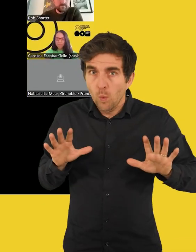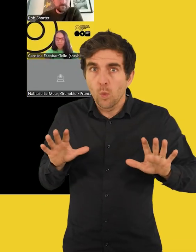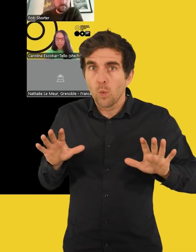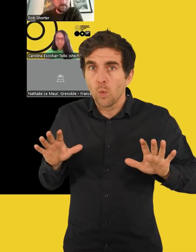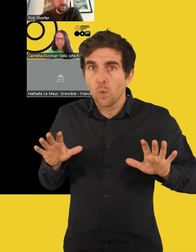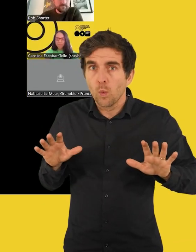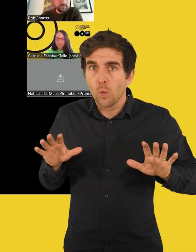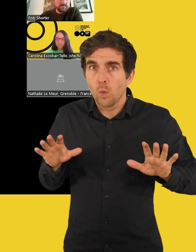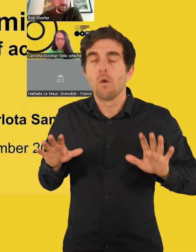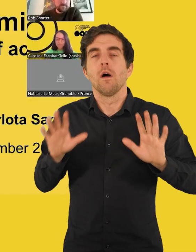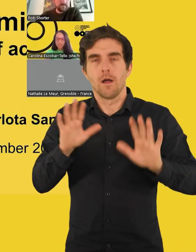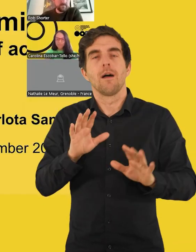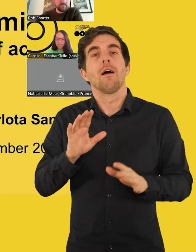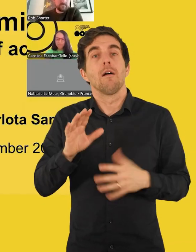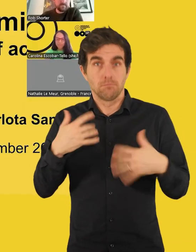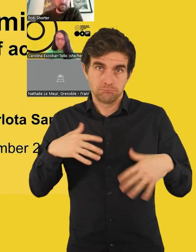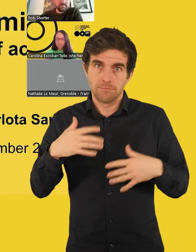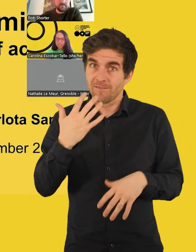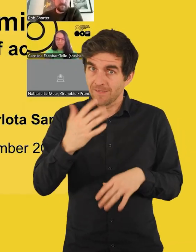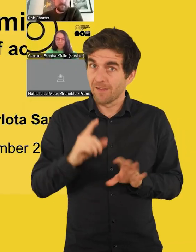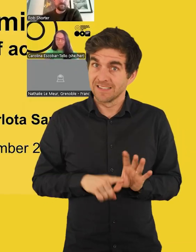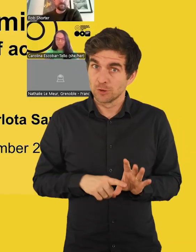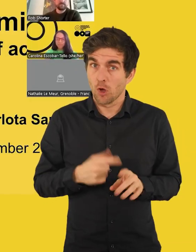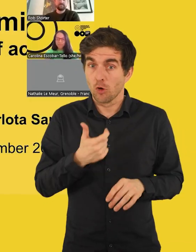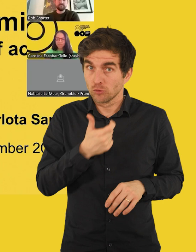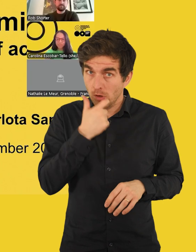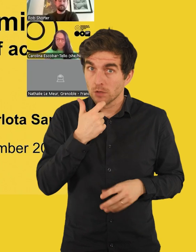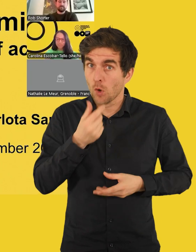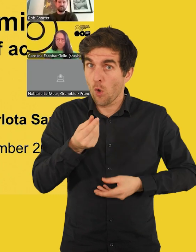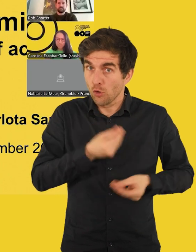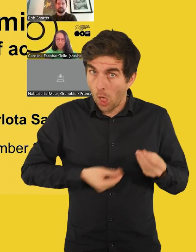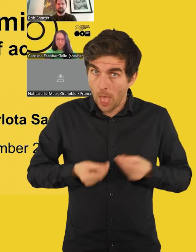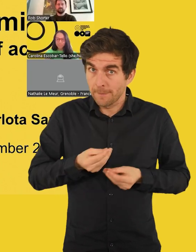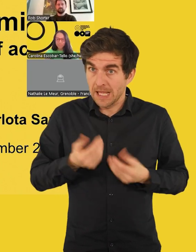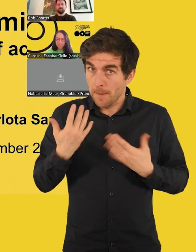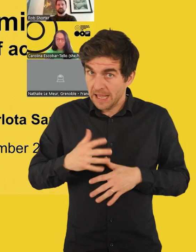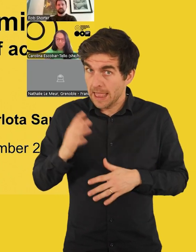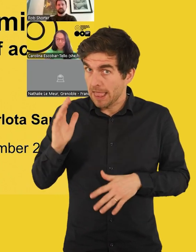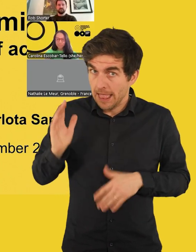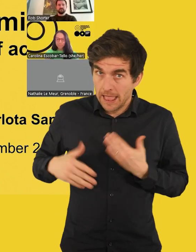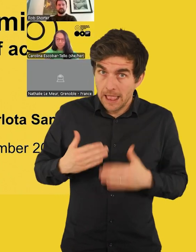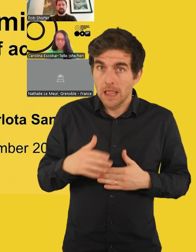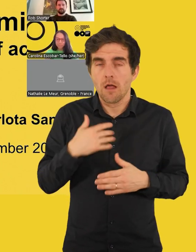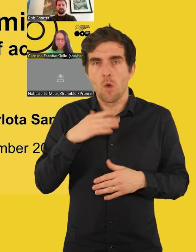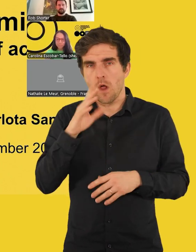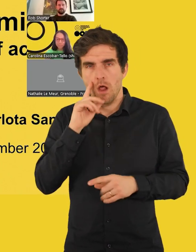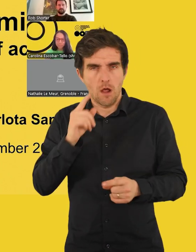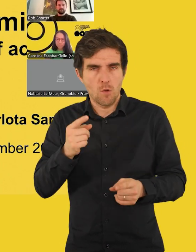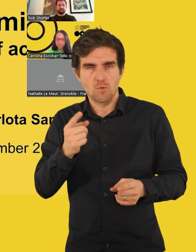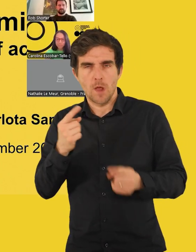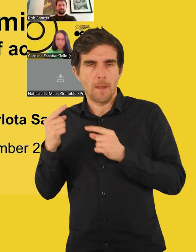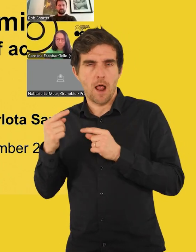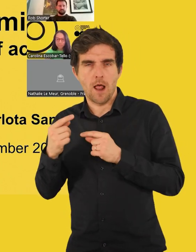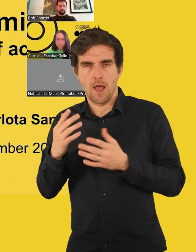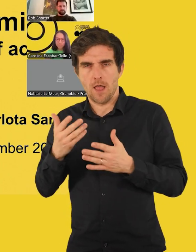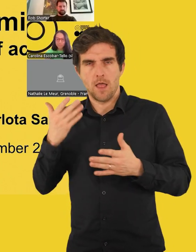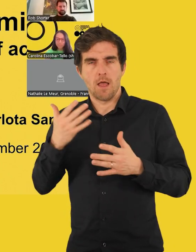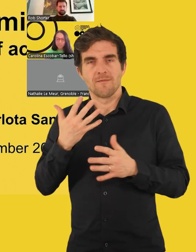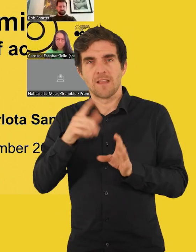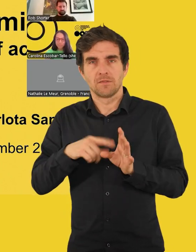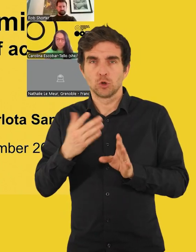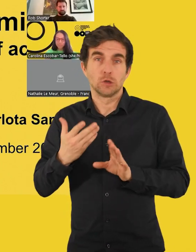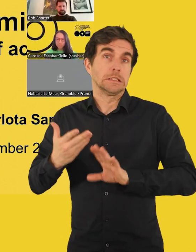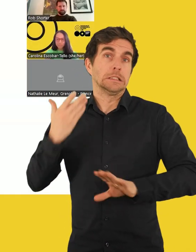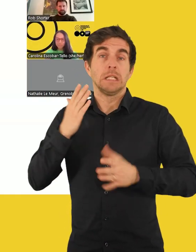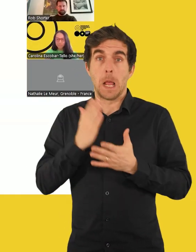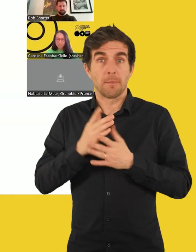story about 5 years of Doughnut Economics in action. But I have to go back a little bit more than